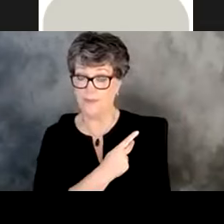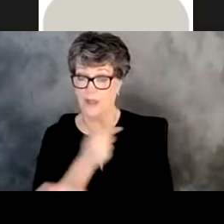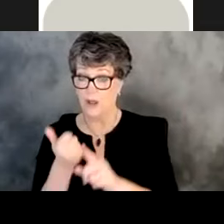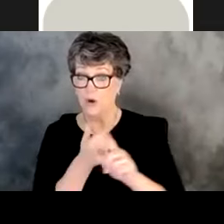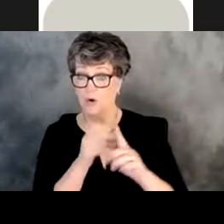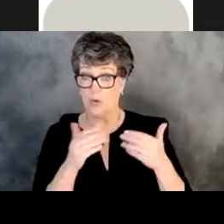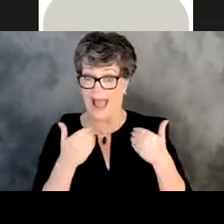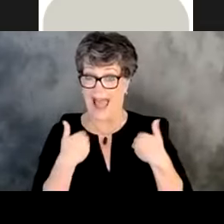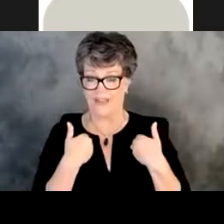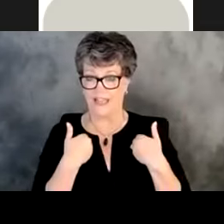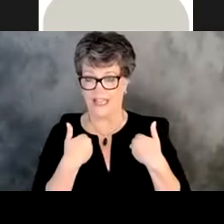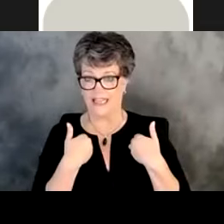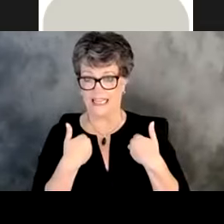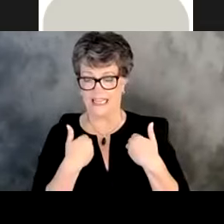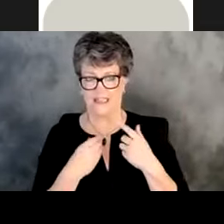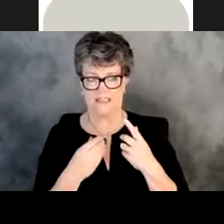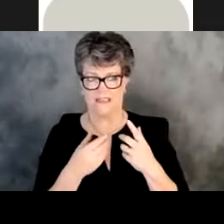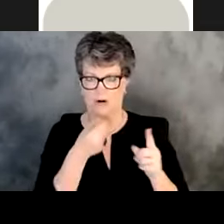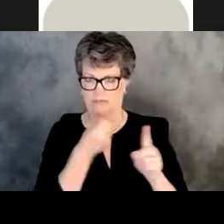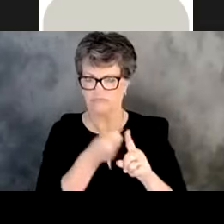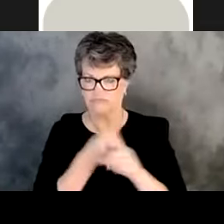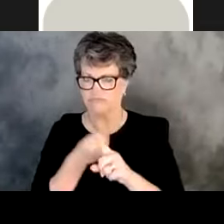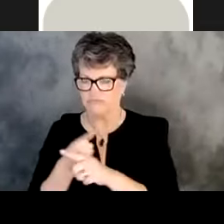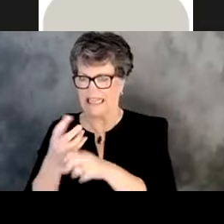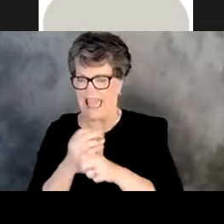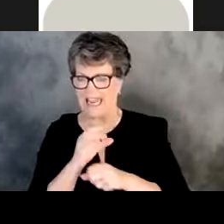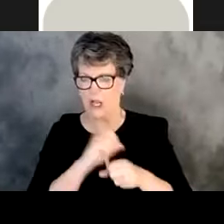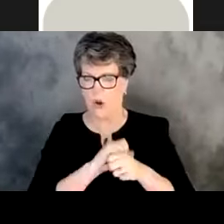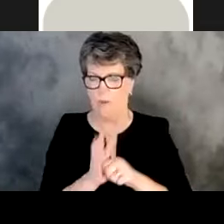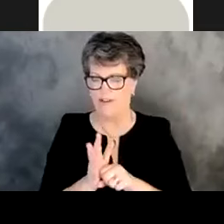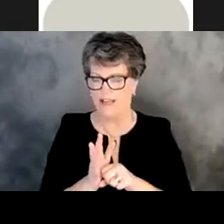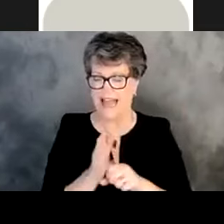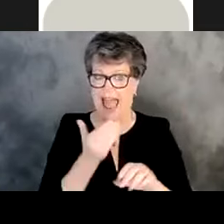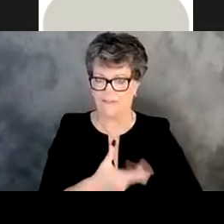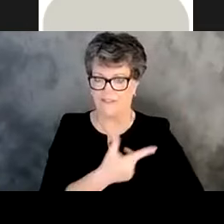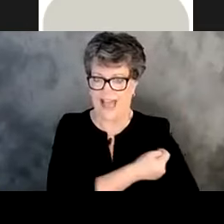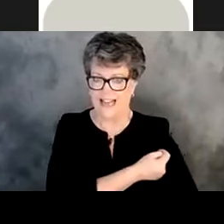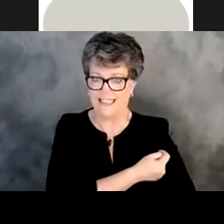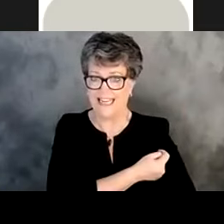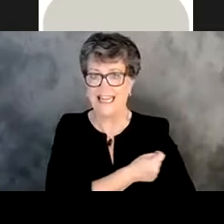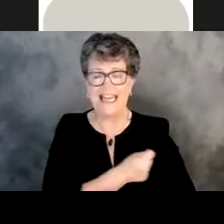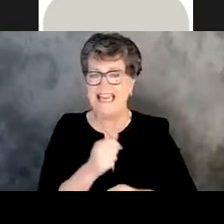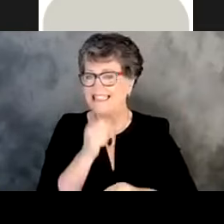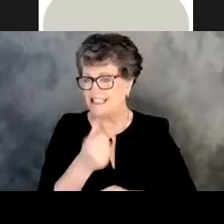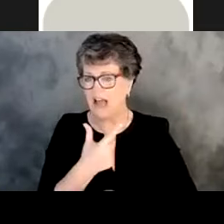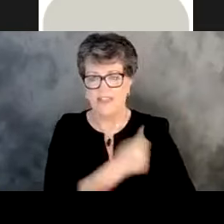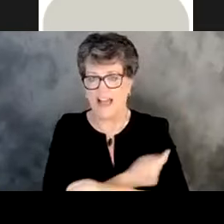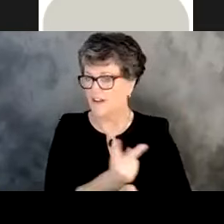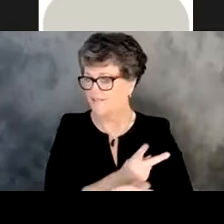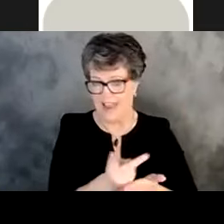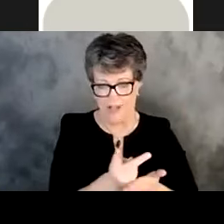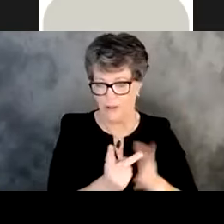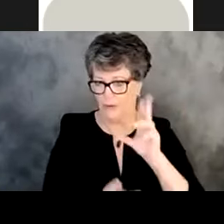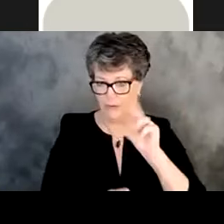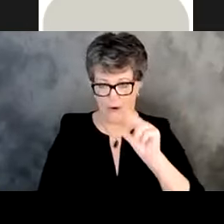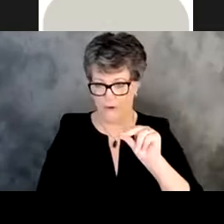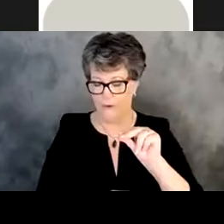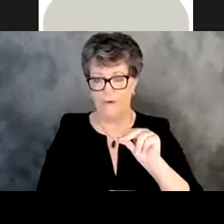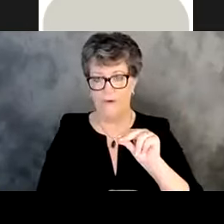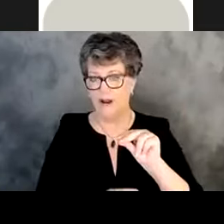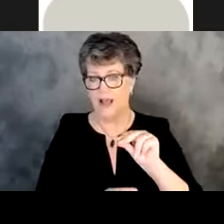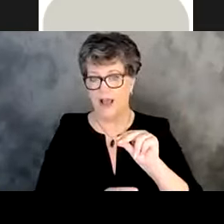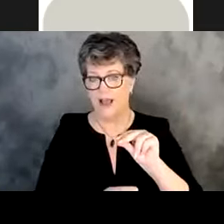these breakthrough infections, a breakthrough infection is actually not failure for the vaccine, not for the key